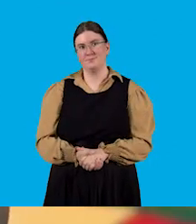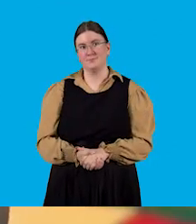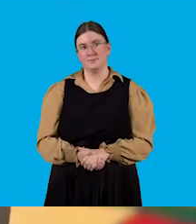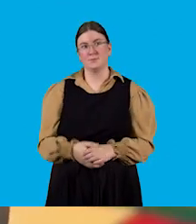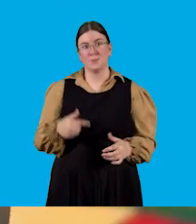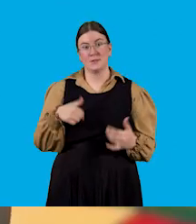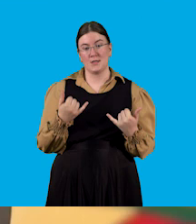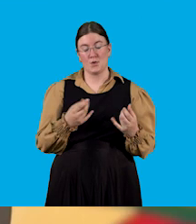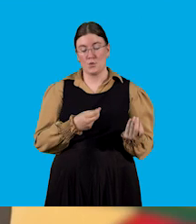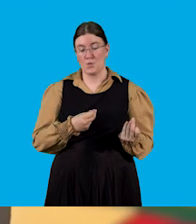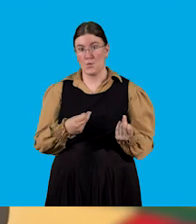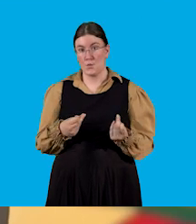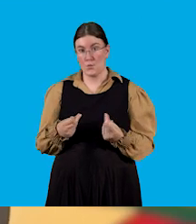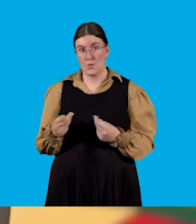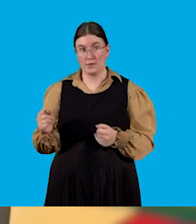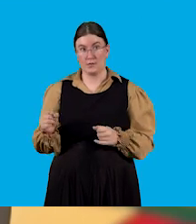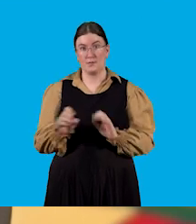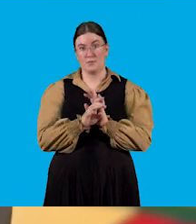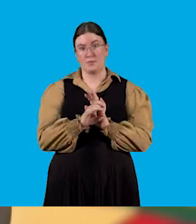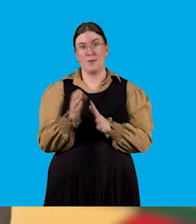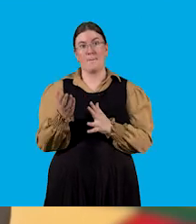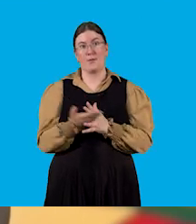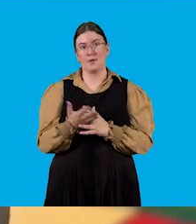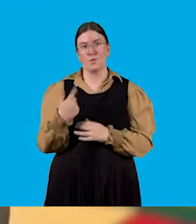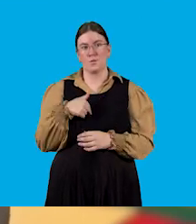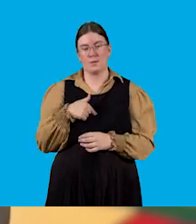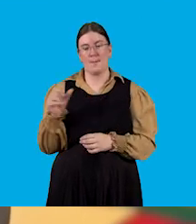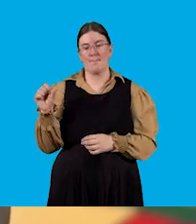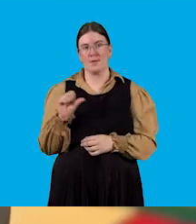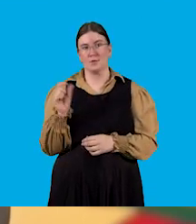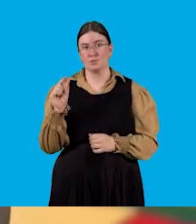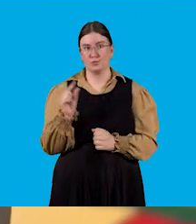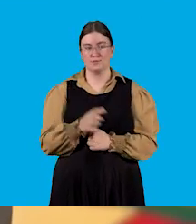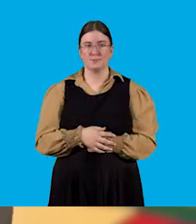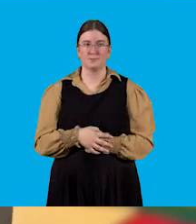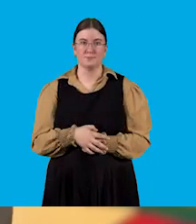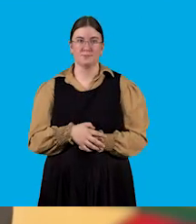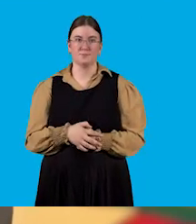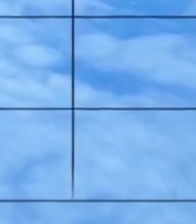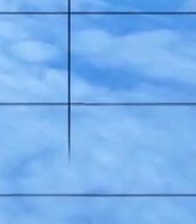We are going to take a short break and we will be back soon.